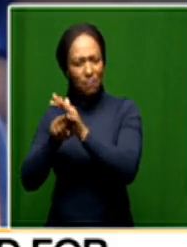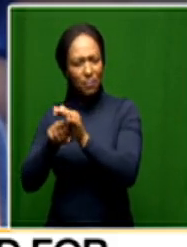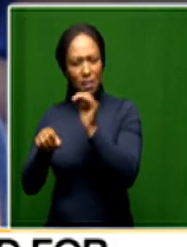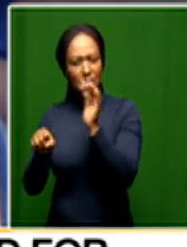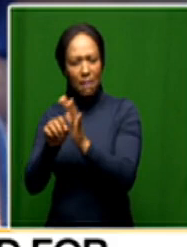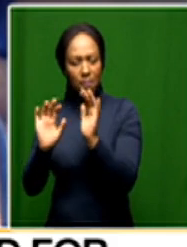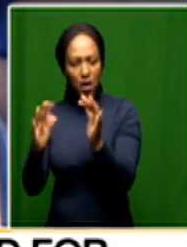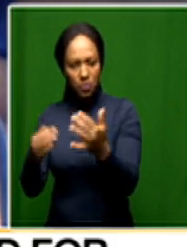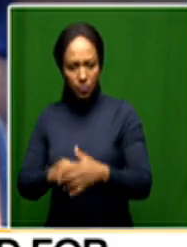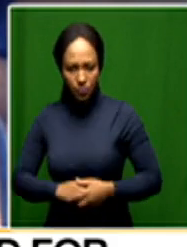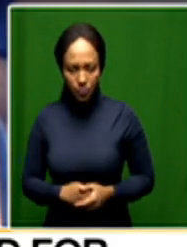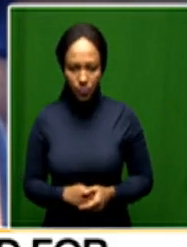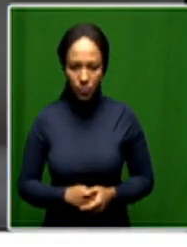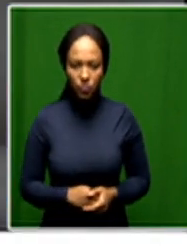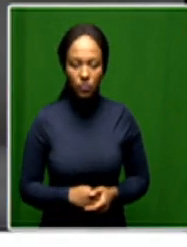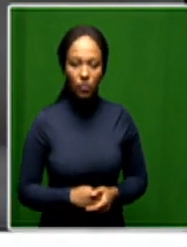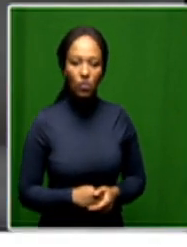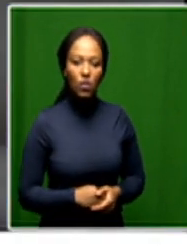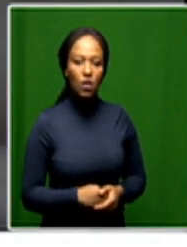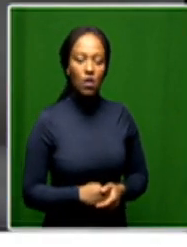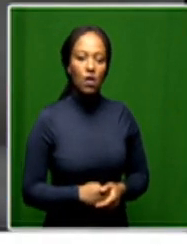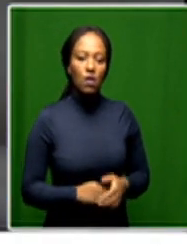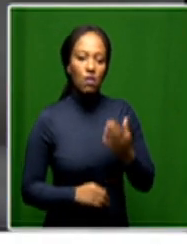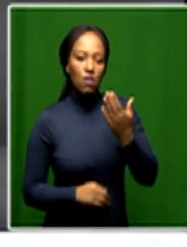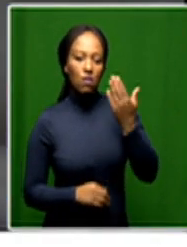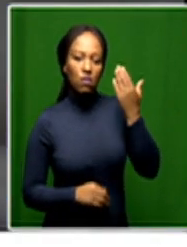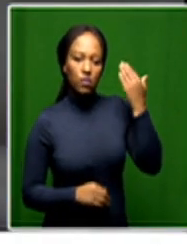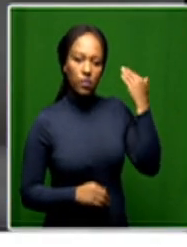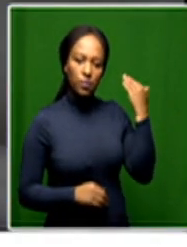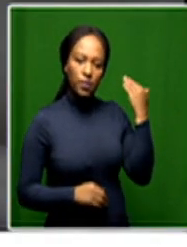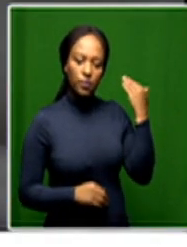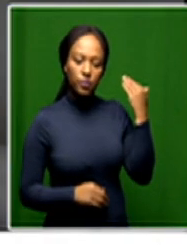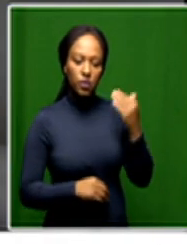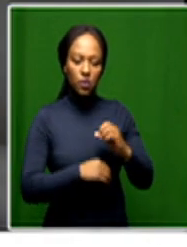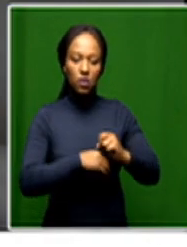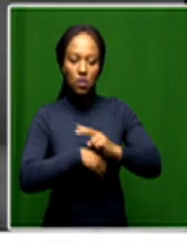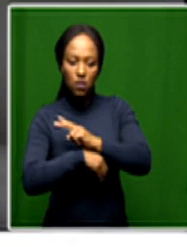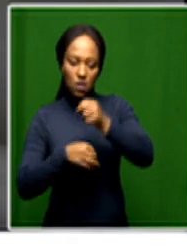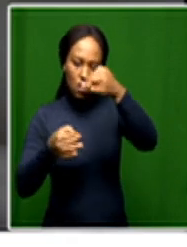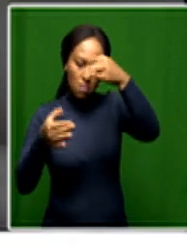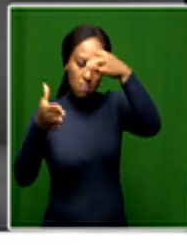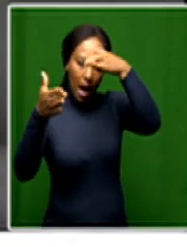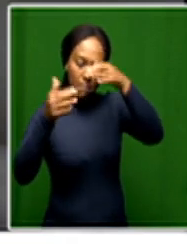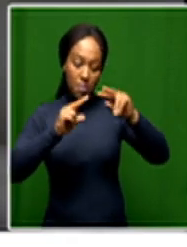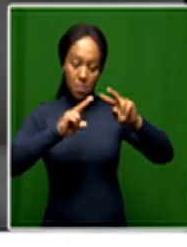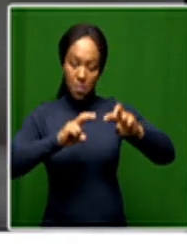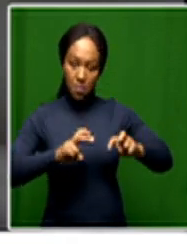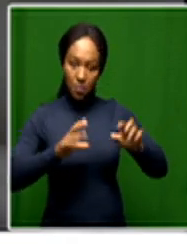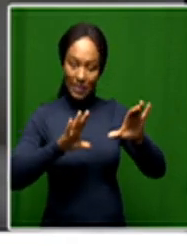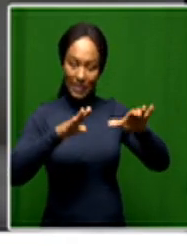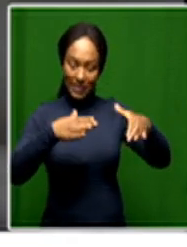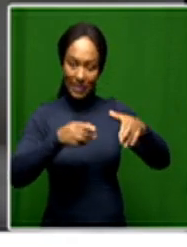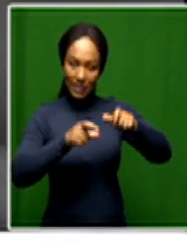So with most epidemiology kind of studies, you look to see if you can find any associations in the